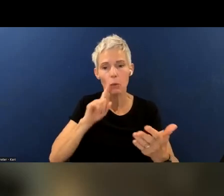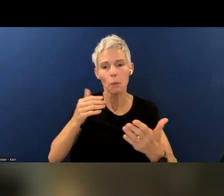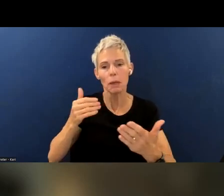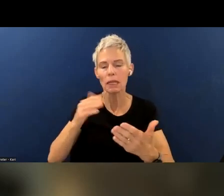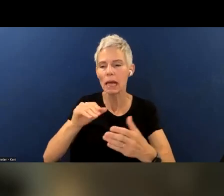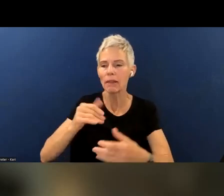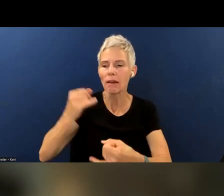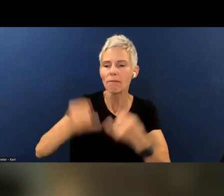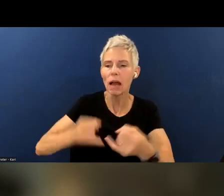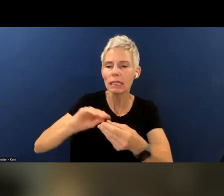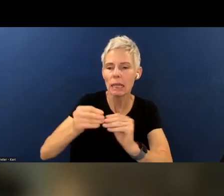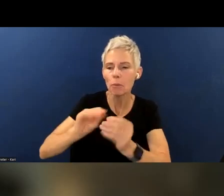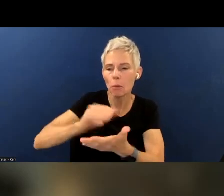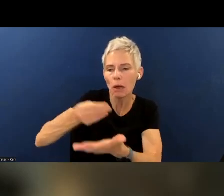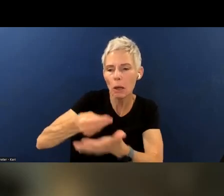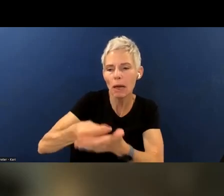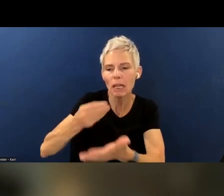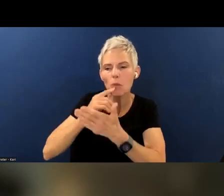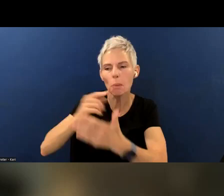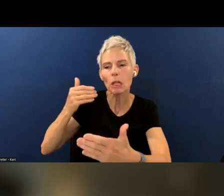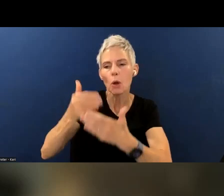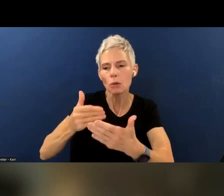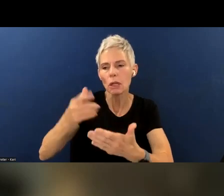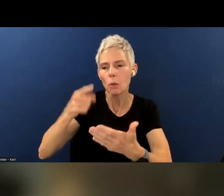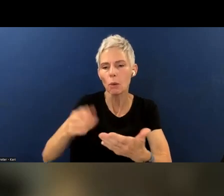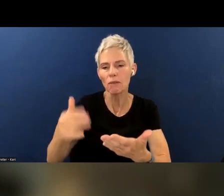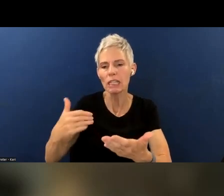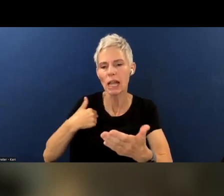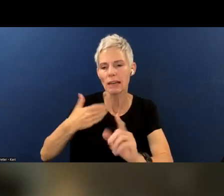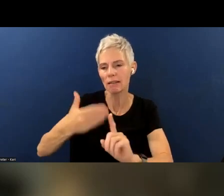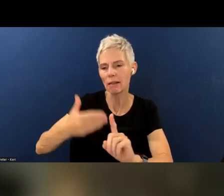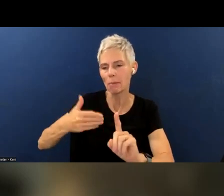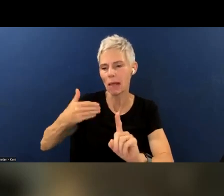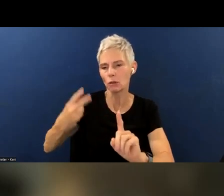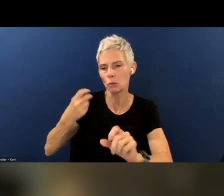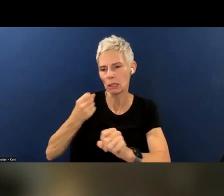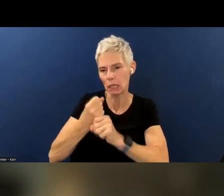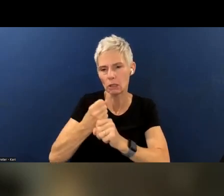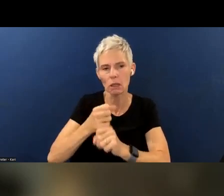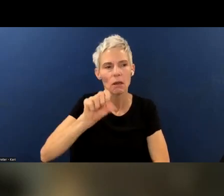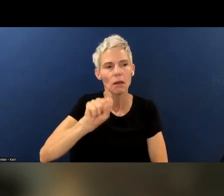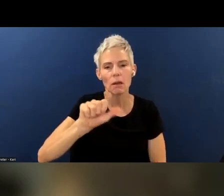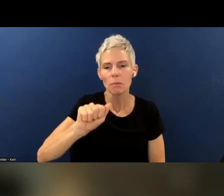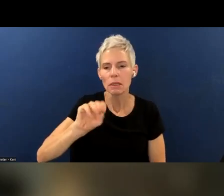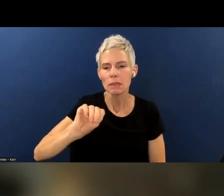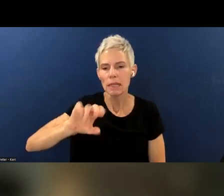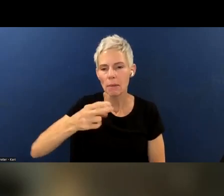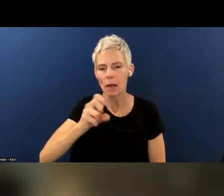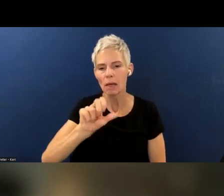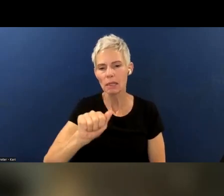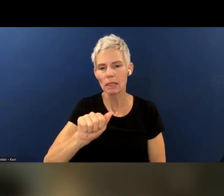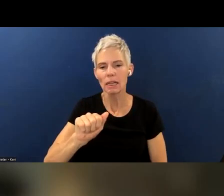2 fiscal years. And also our final bit of context here, SAMHSA still saw a small increase last year, despite